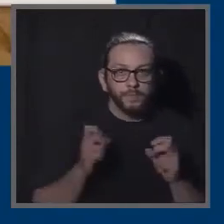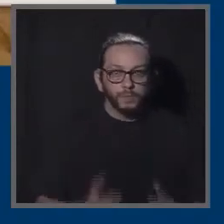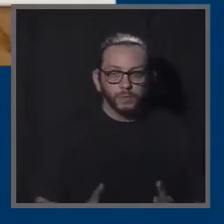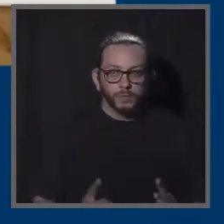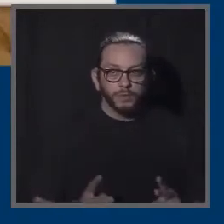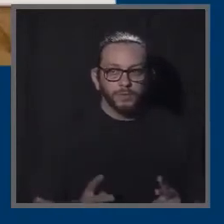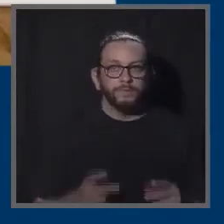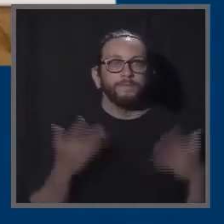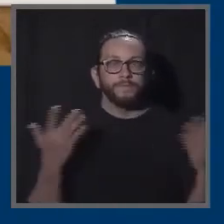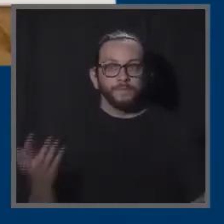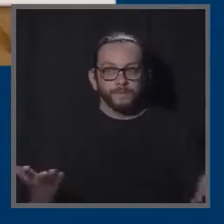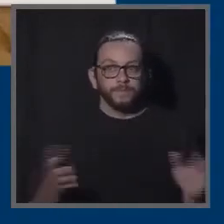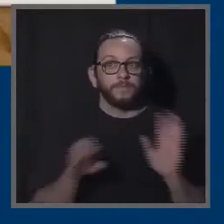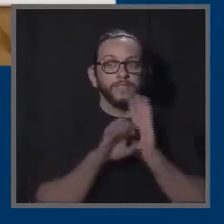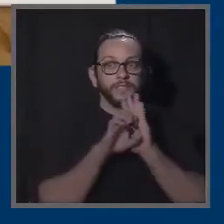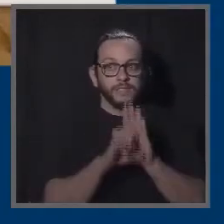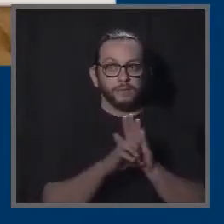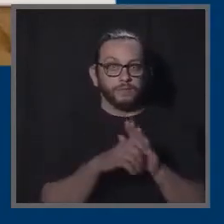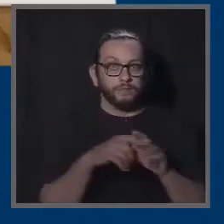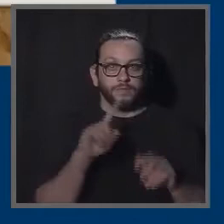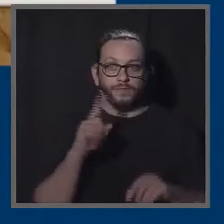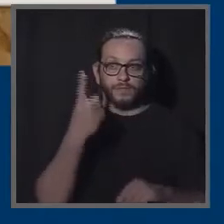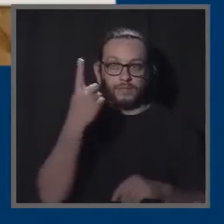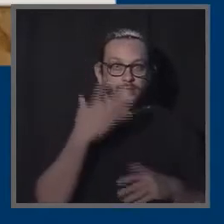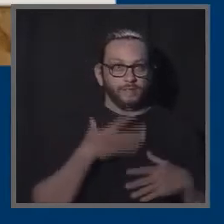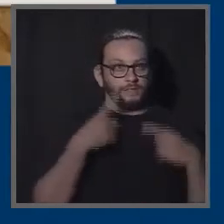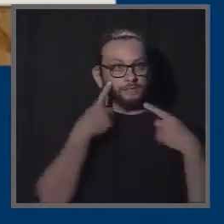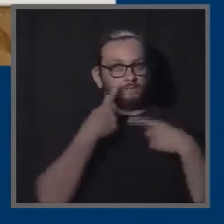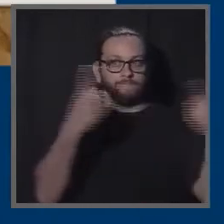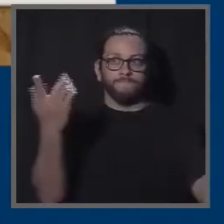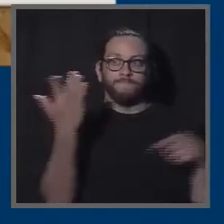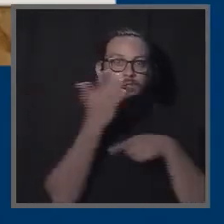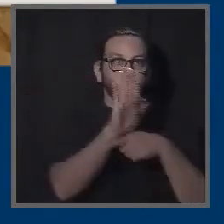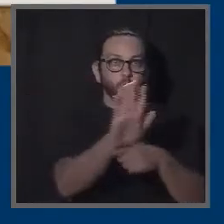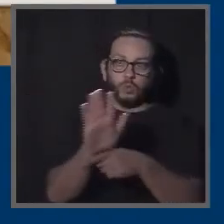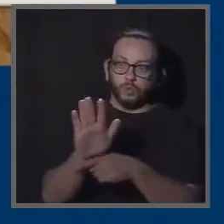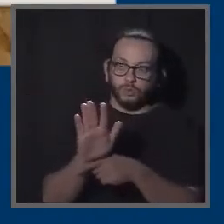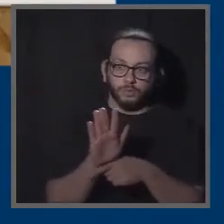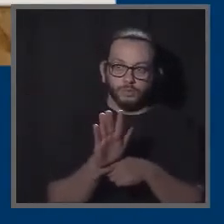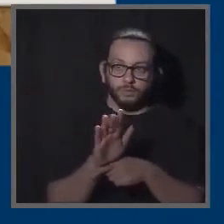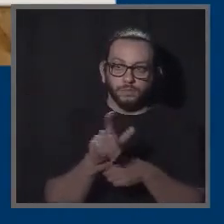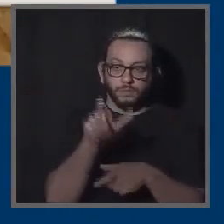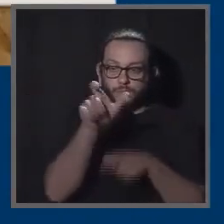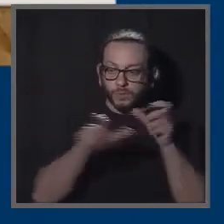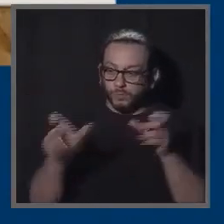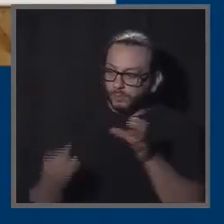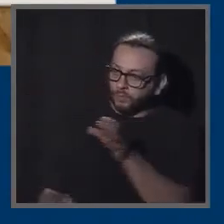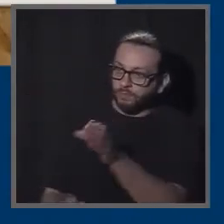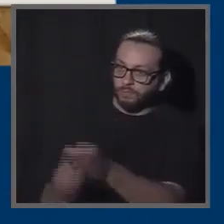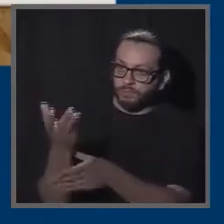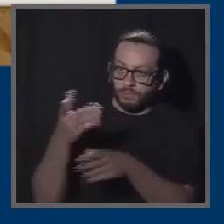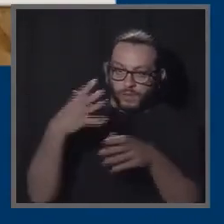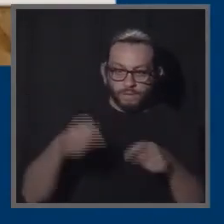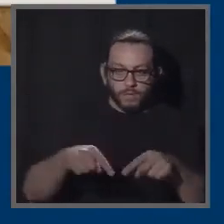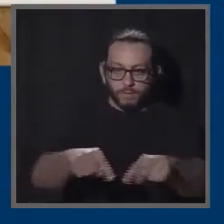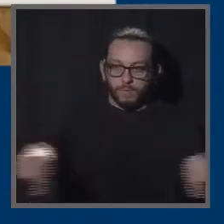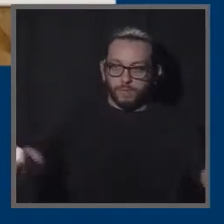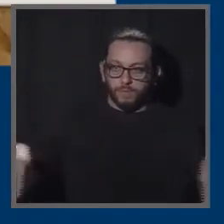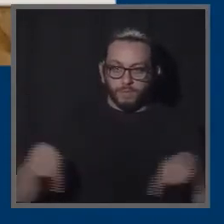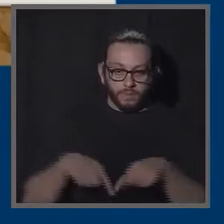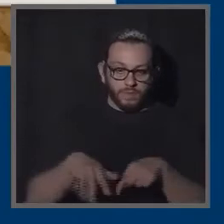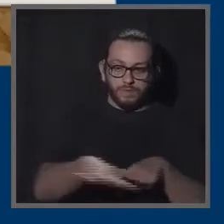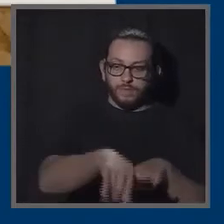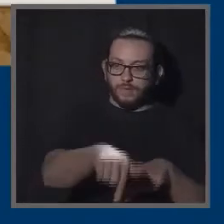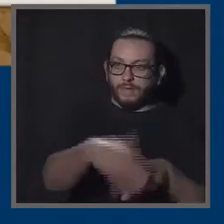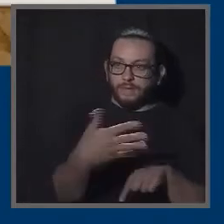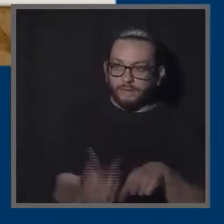The first example I'll share with you is Creative People and Places. So this is an initiative from Arts Council England that